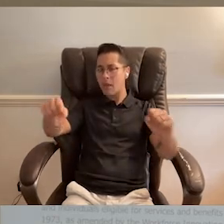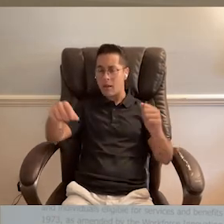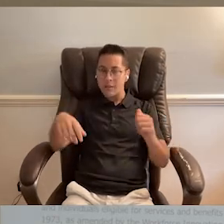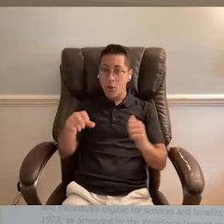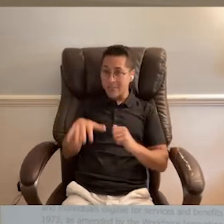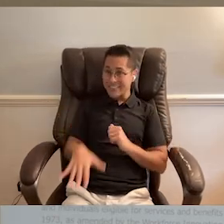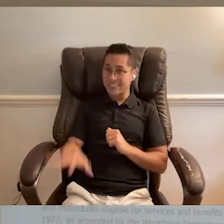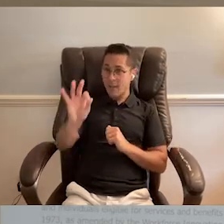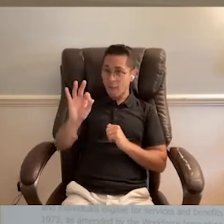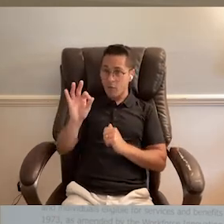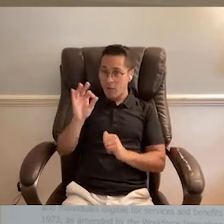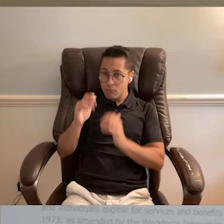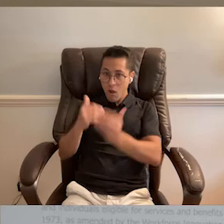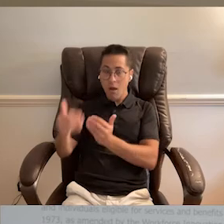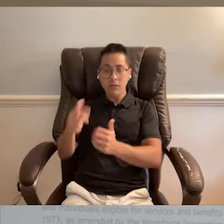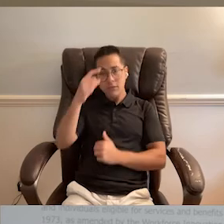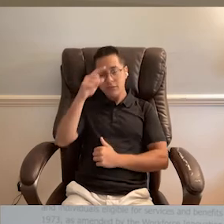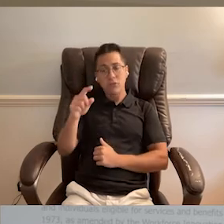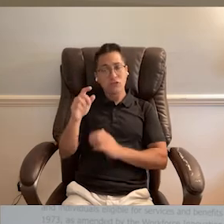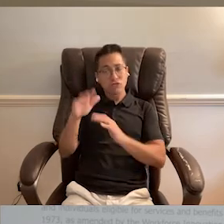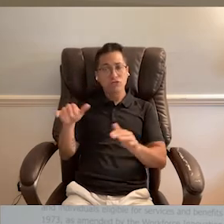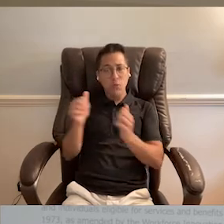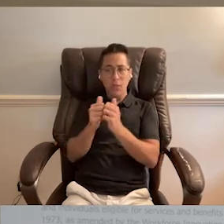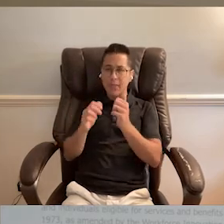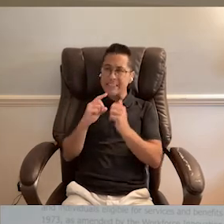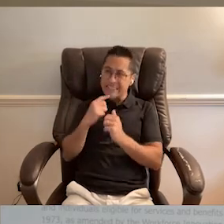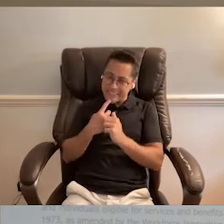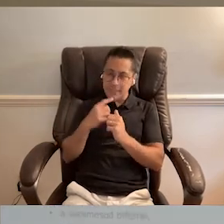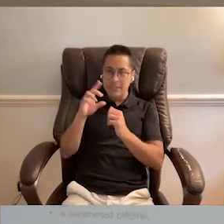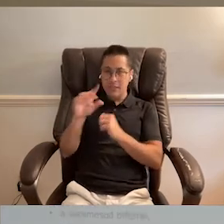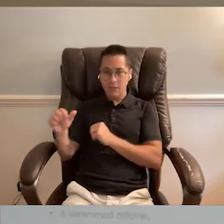with the most significant disabilities expands those possibilities.